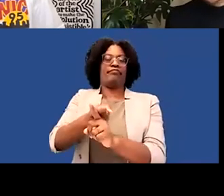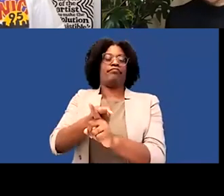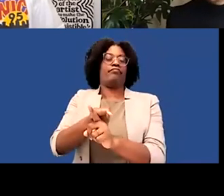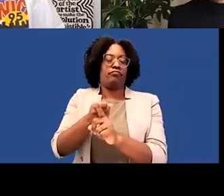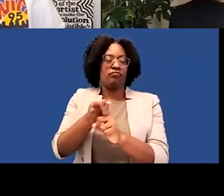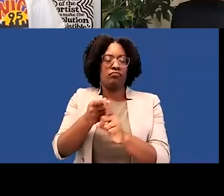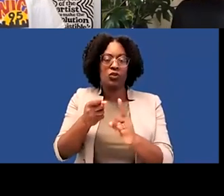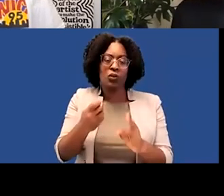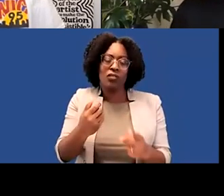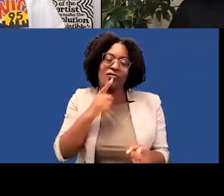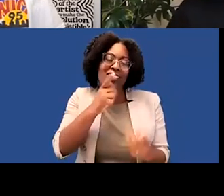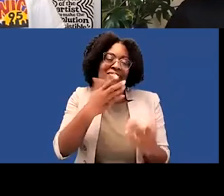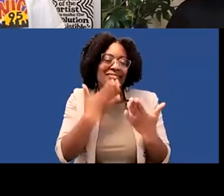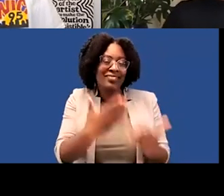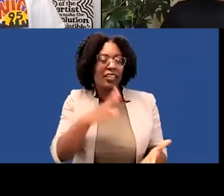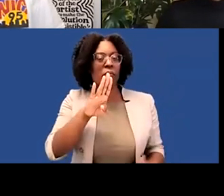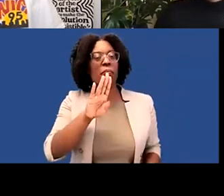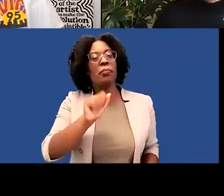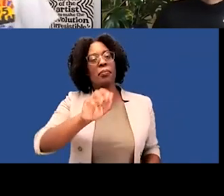of.